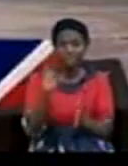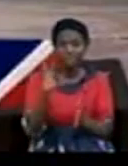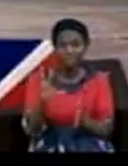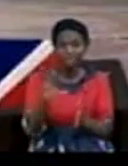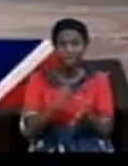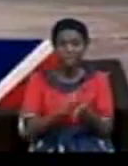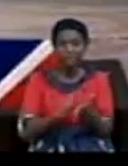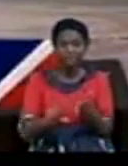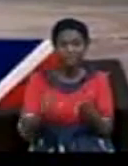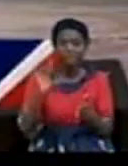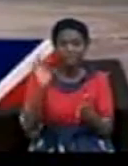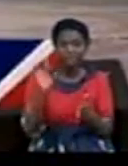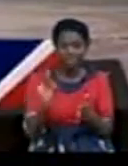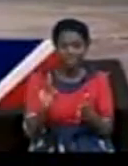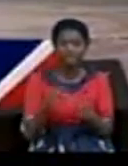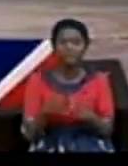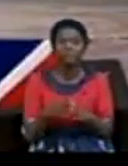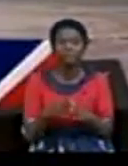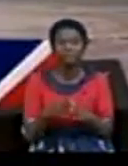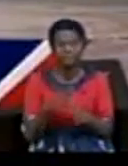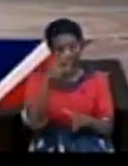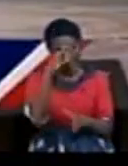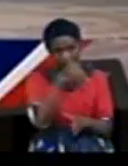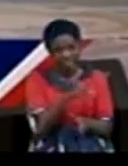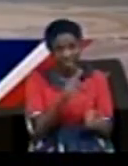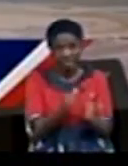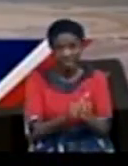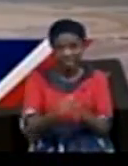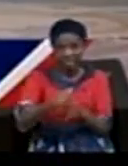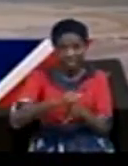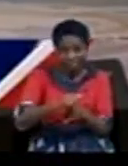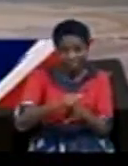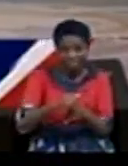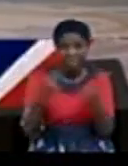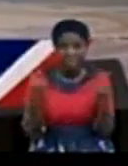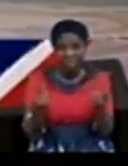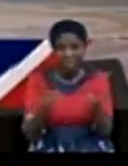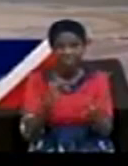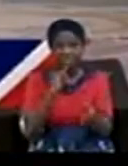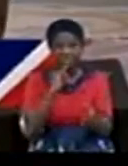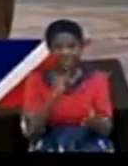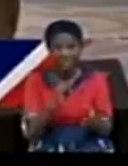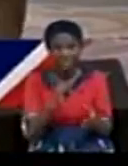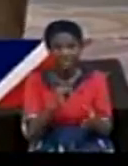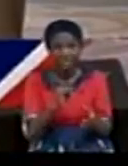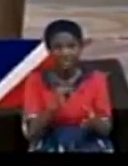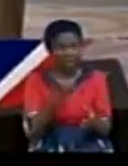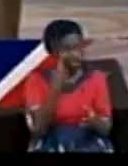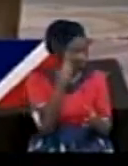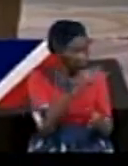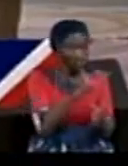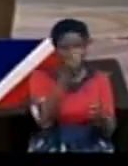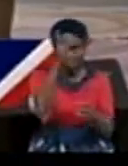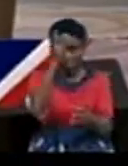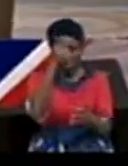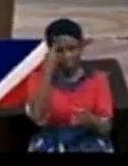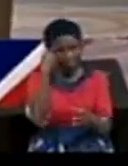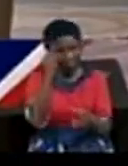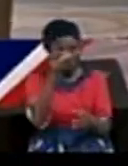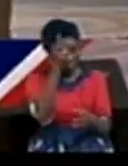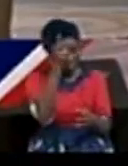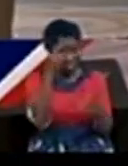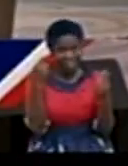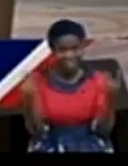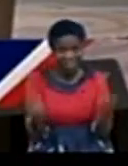chapter 3 verse 8. He that committeth sin is of the devil, for the devil sinneth from the beginning. Look at this now. For